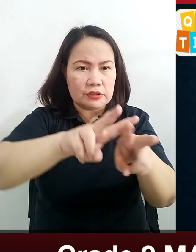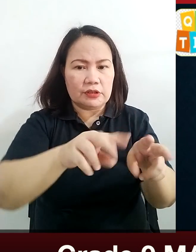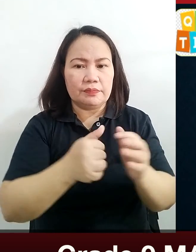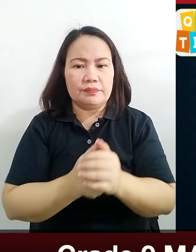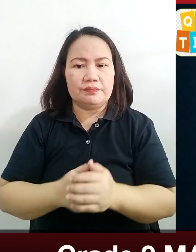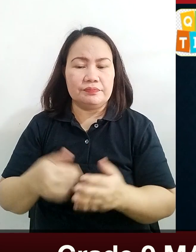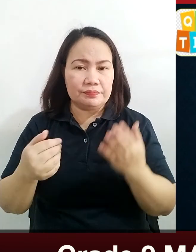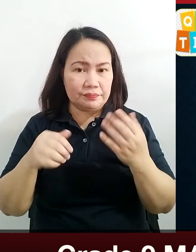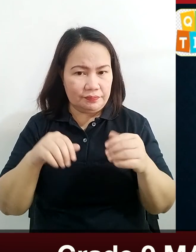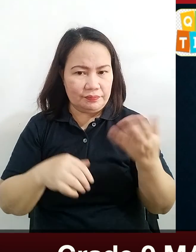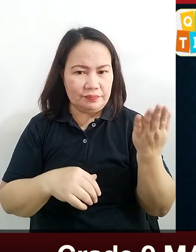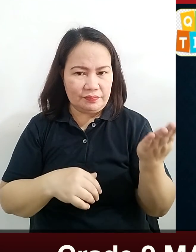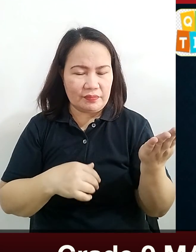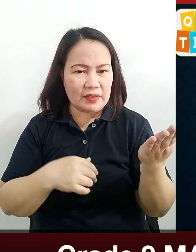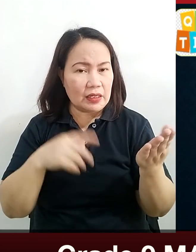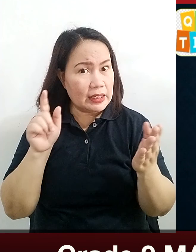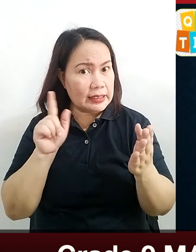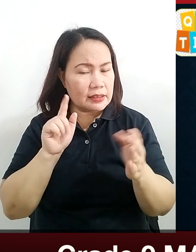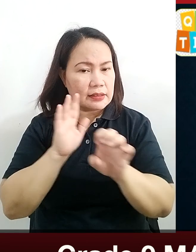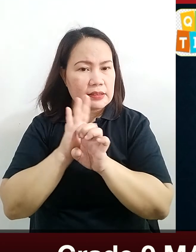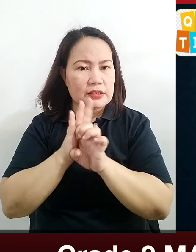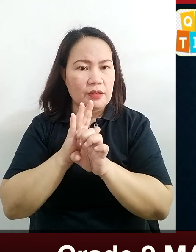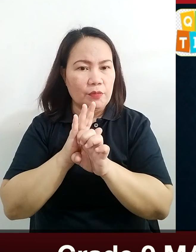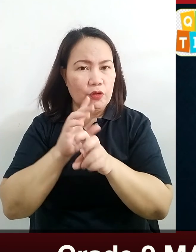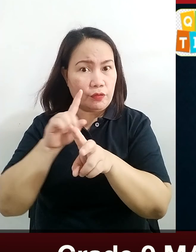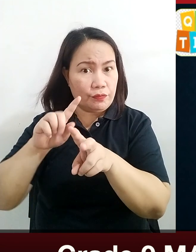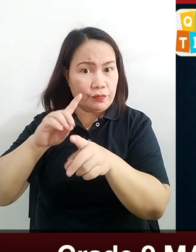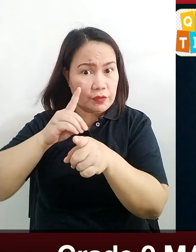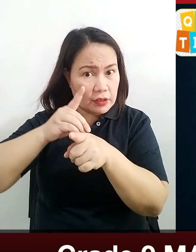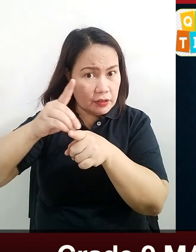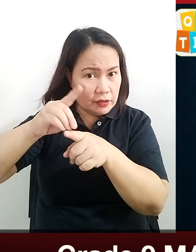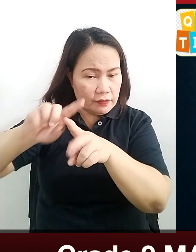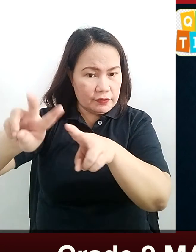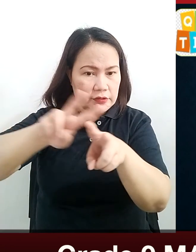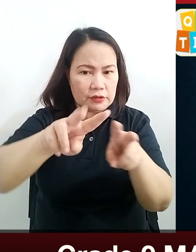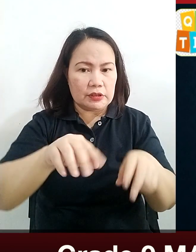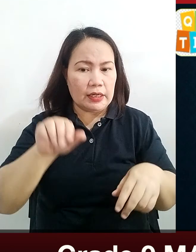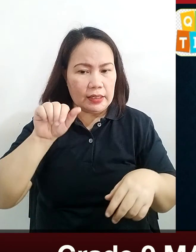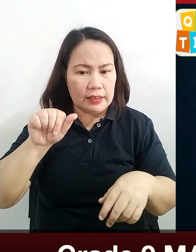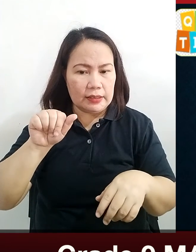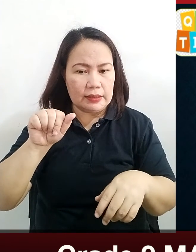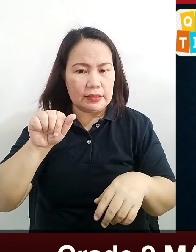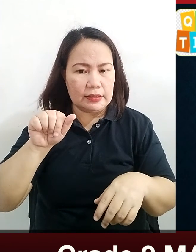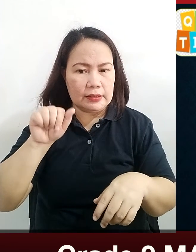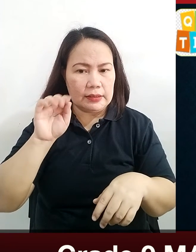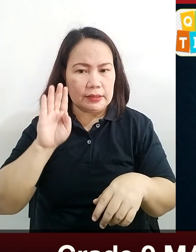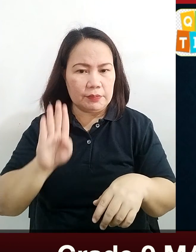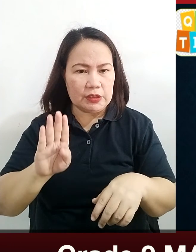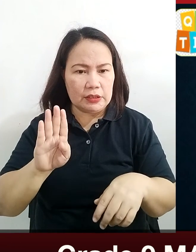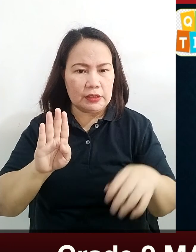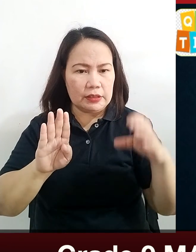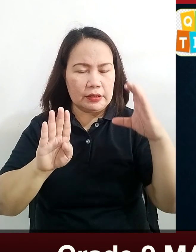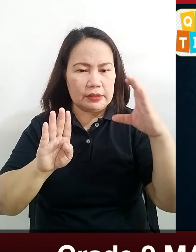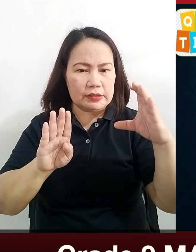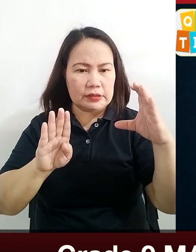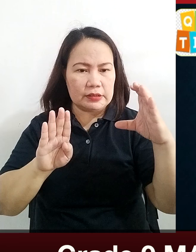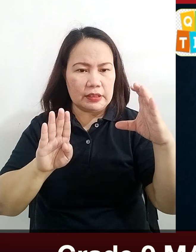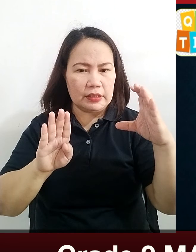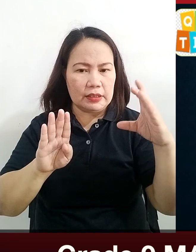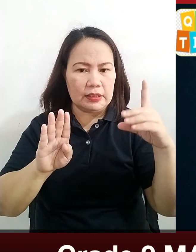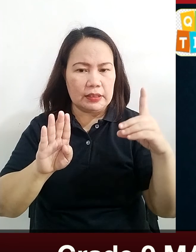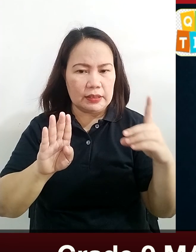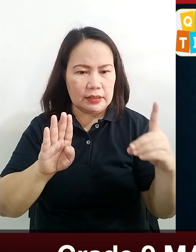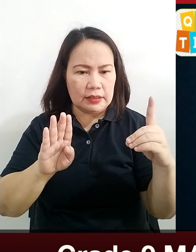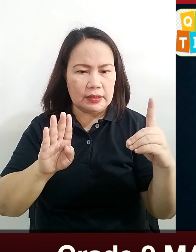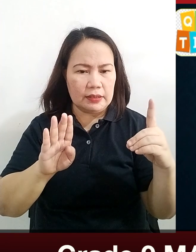direct variation? Letter A, xy is equal to 10. B, y is equal to 2 over x. Letter C,